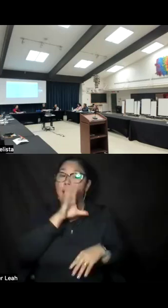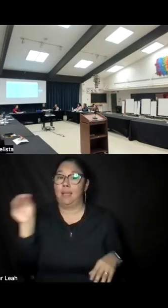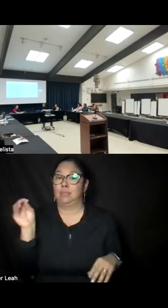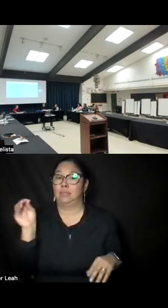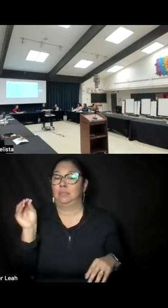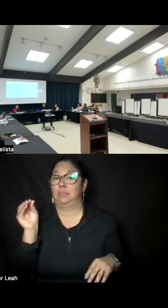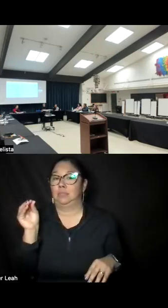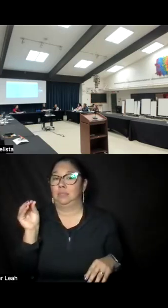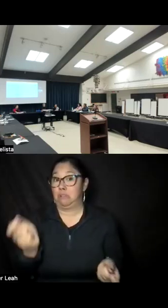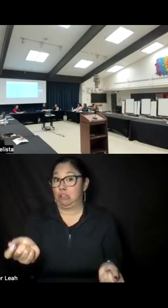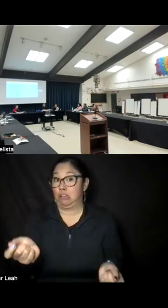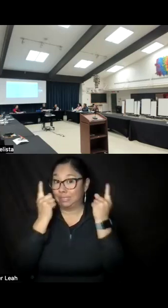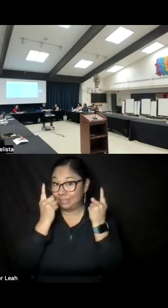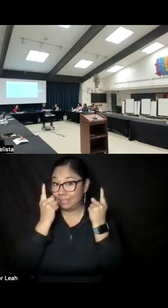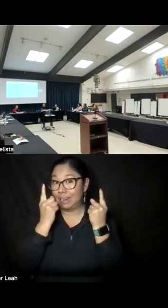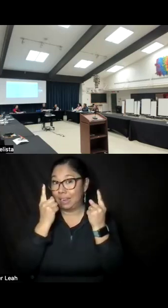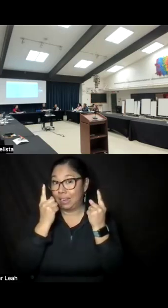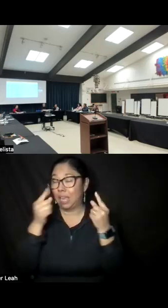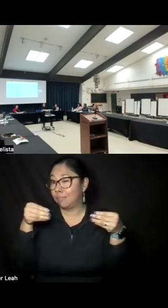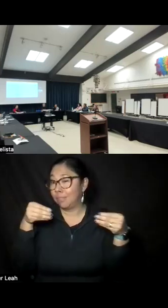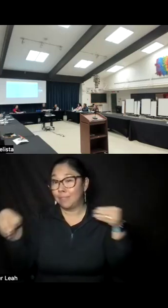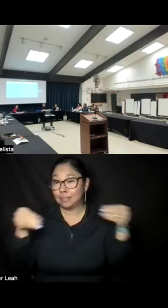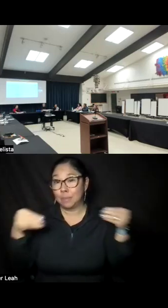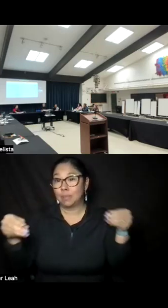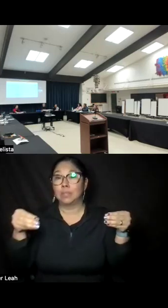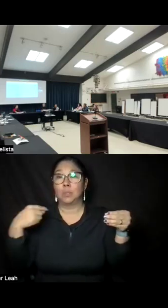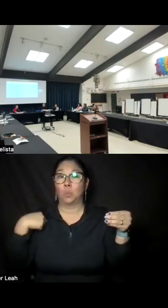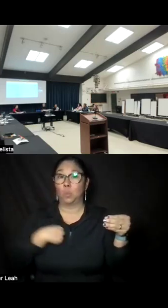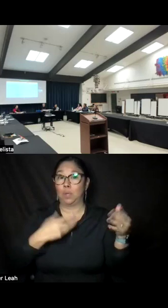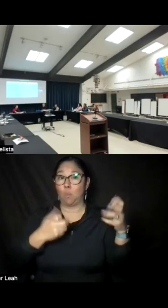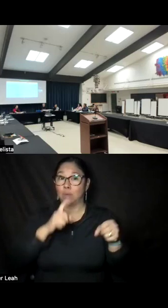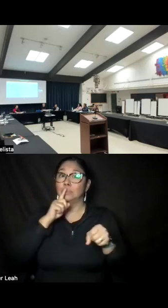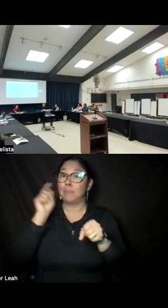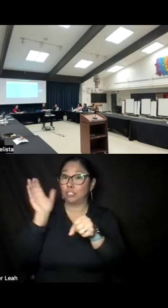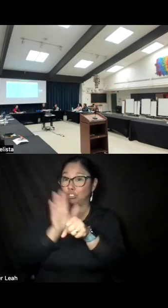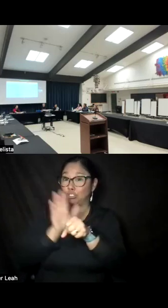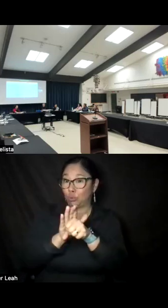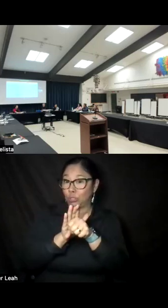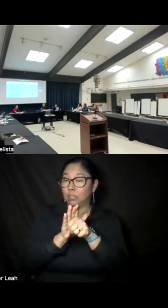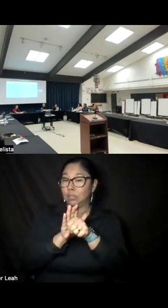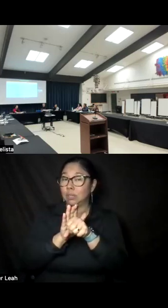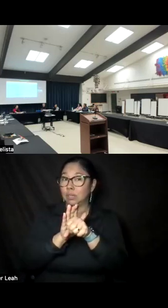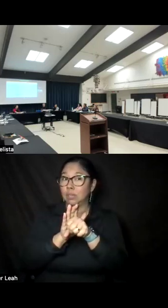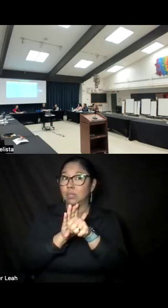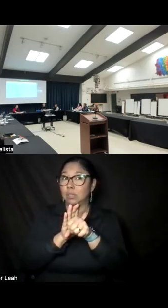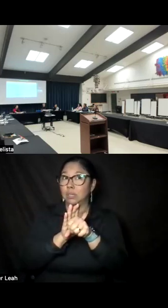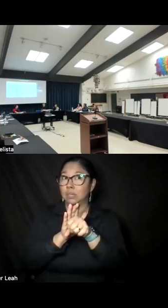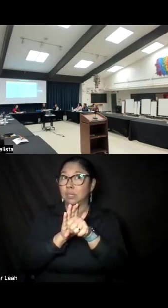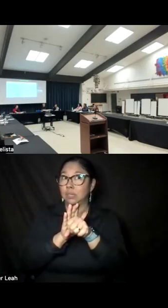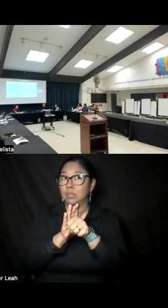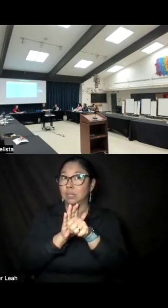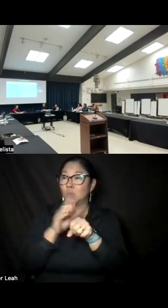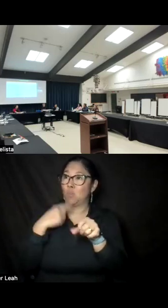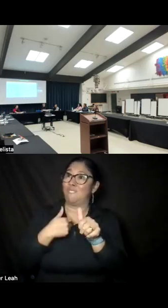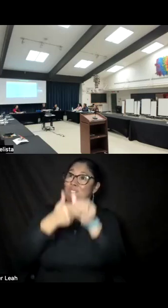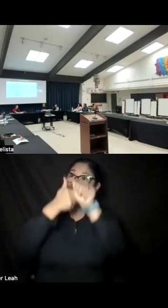are understanding of the flexibility, but we want to make sure that we are following kind